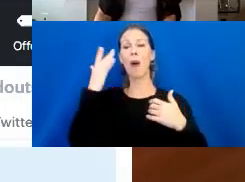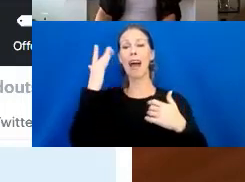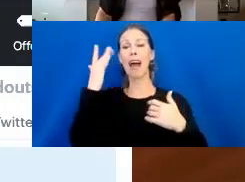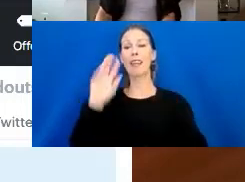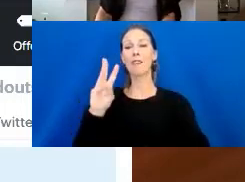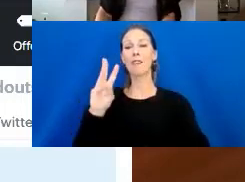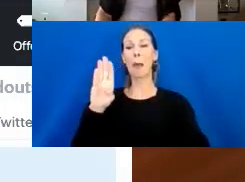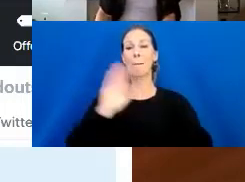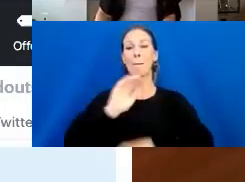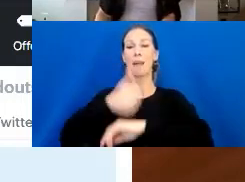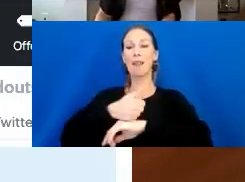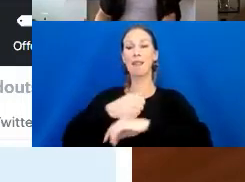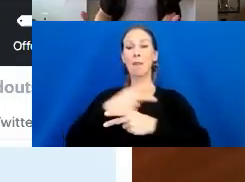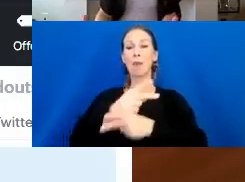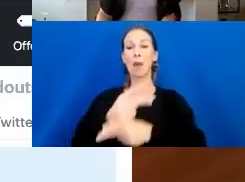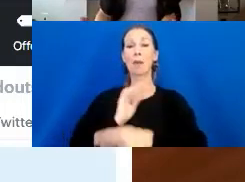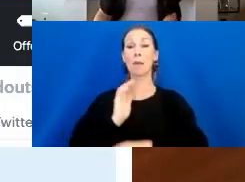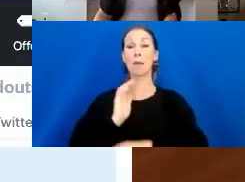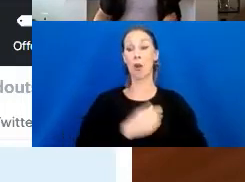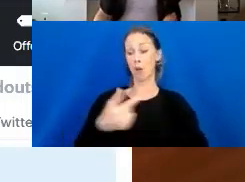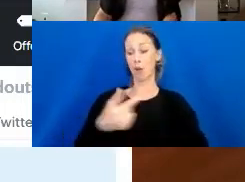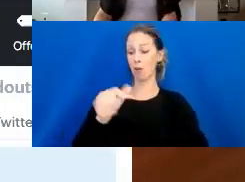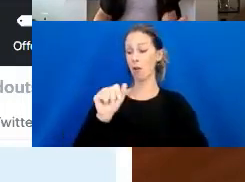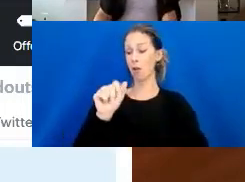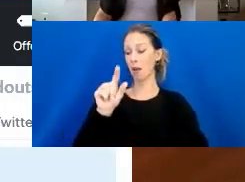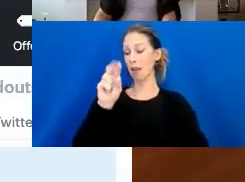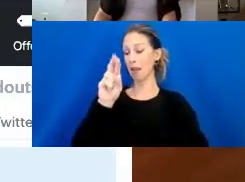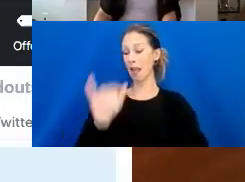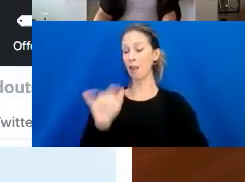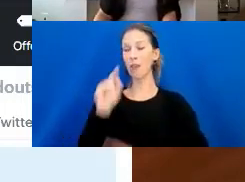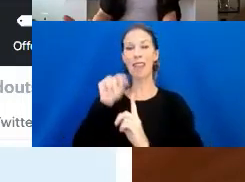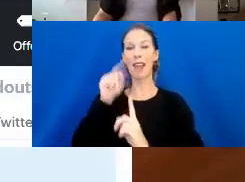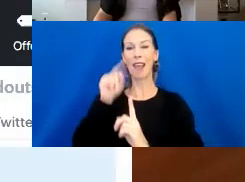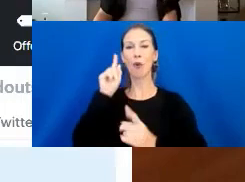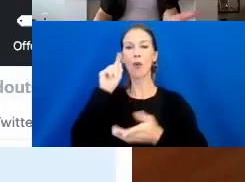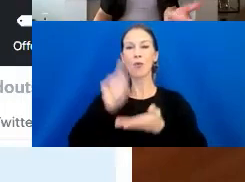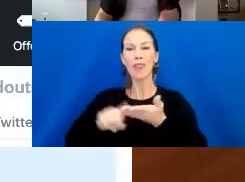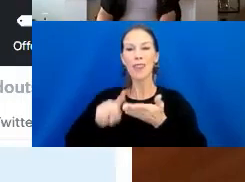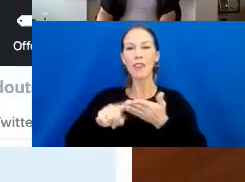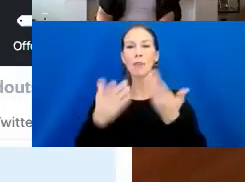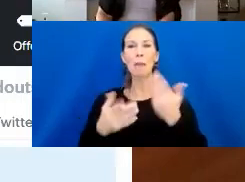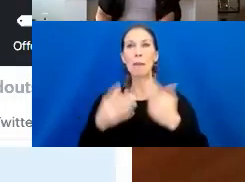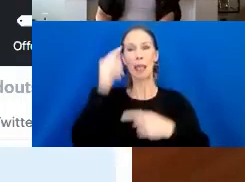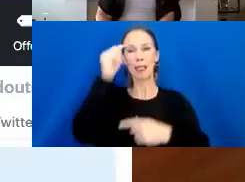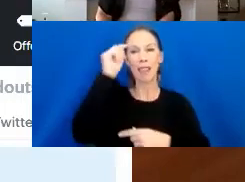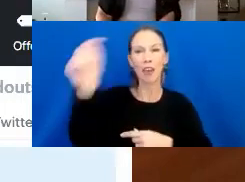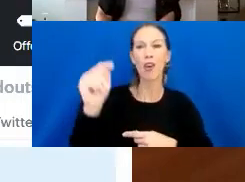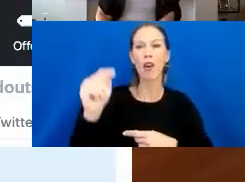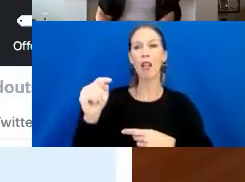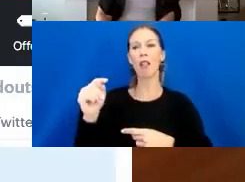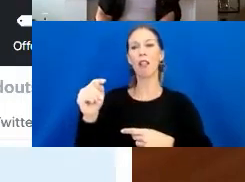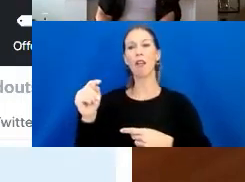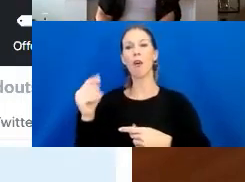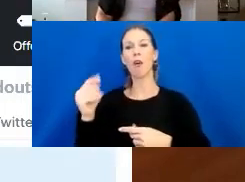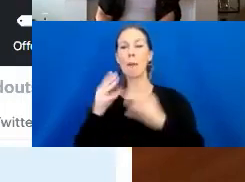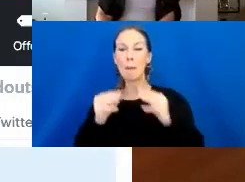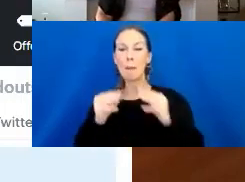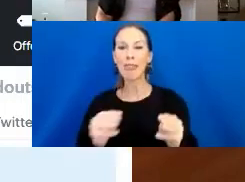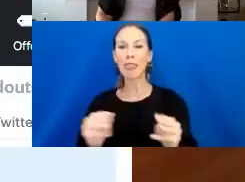our gallery is a gallery of research. That may be theoretical, it may be empirical, it may be methodological,